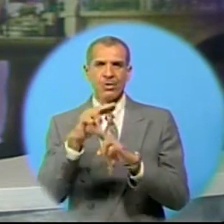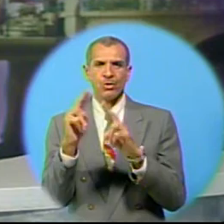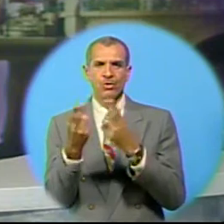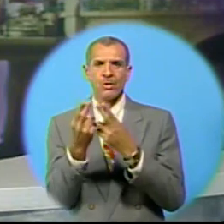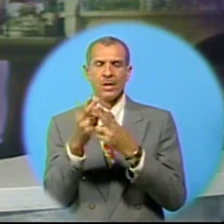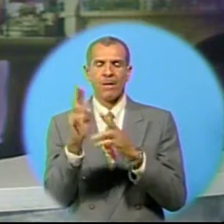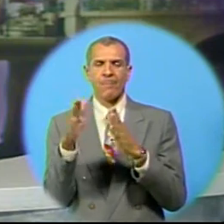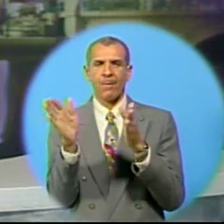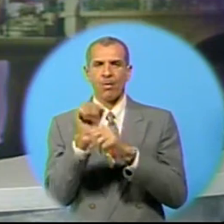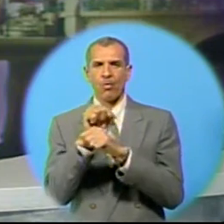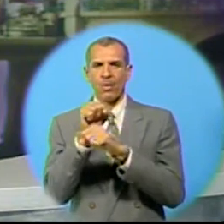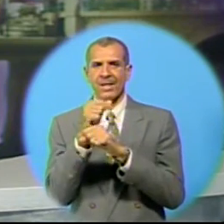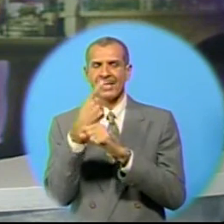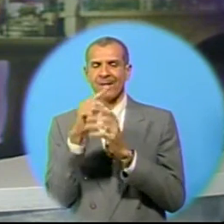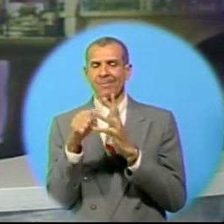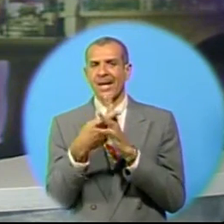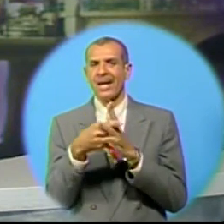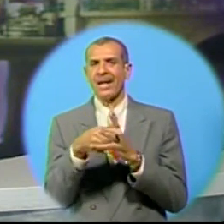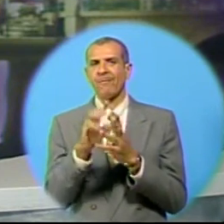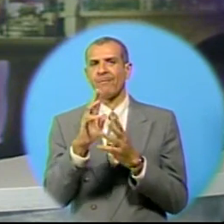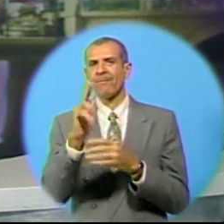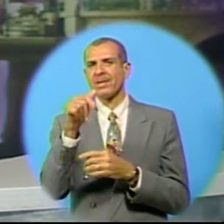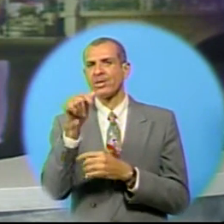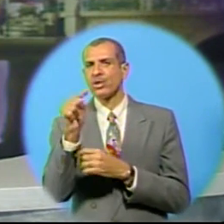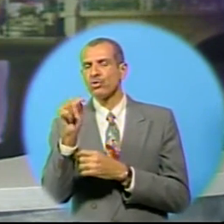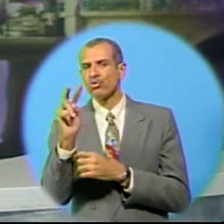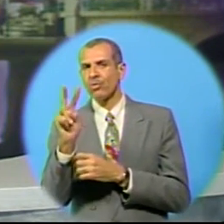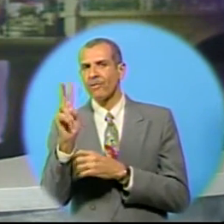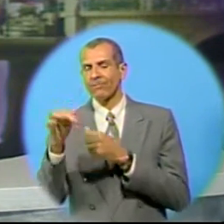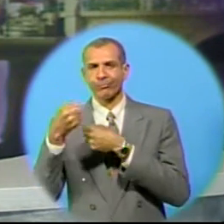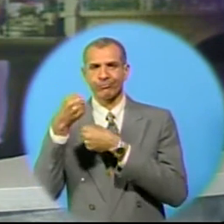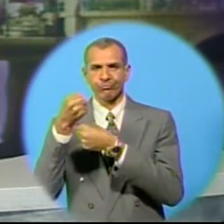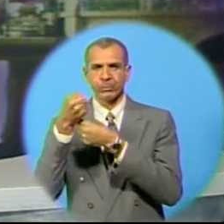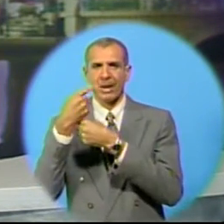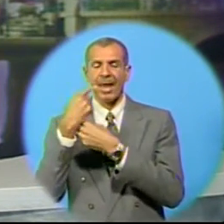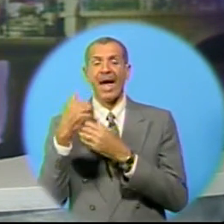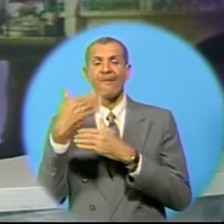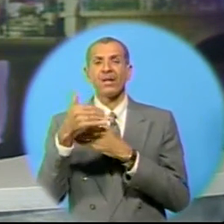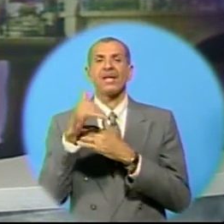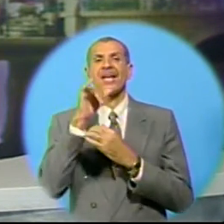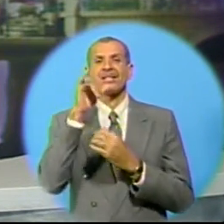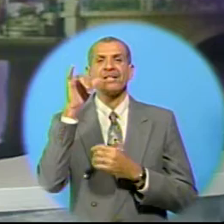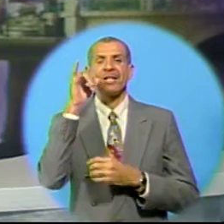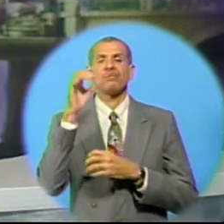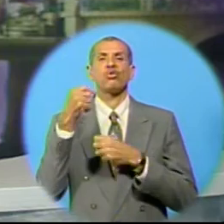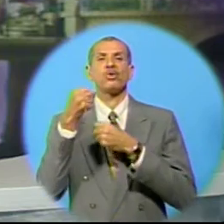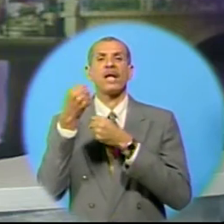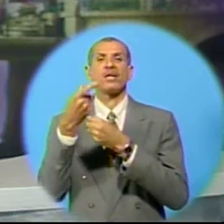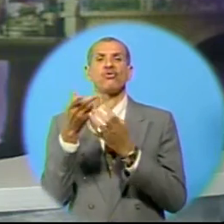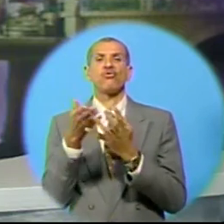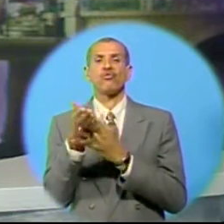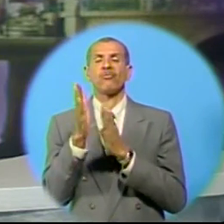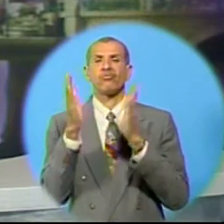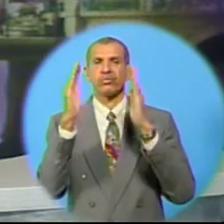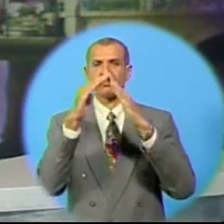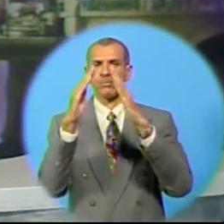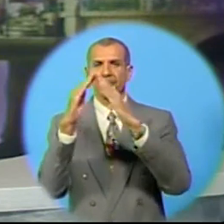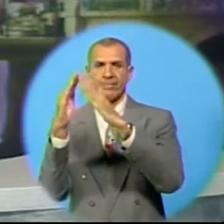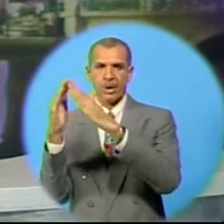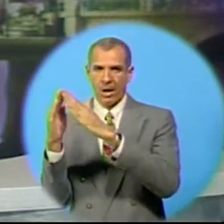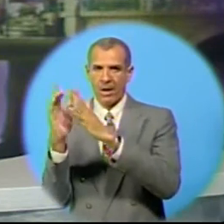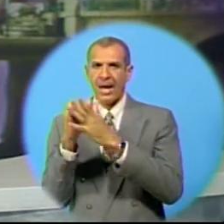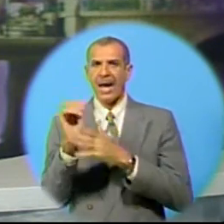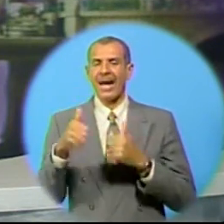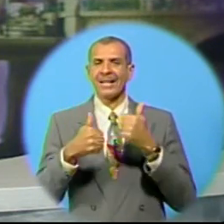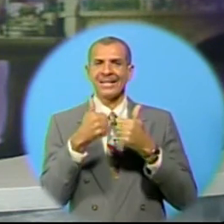of Public Workers has started phase 2 of its industrial action following yesterday's national protest march through Bridgetown. Acting